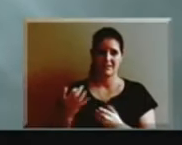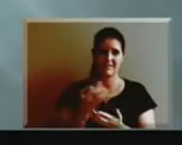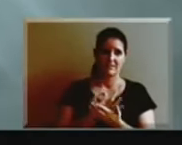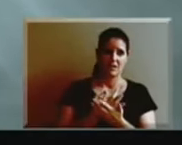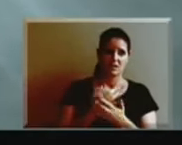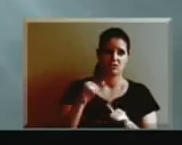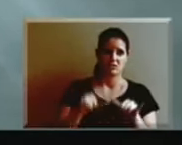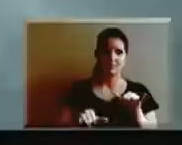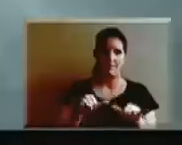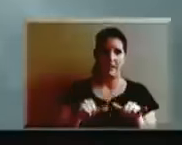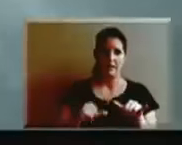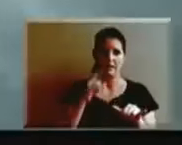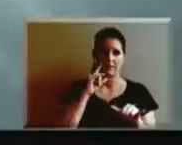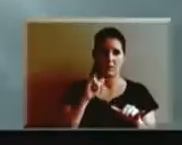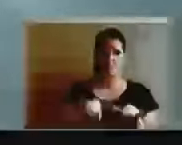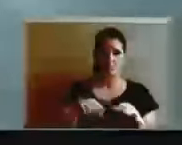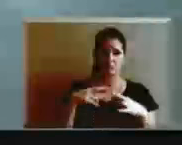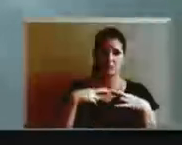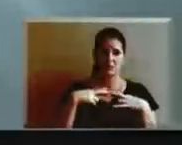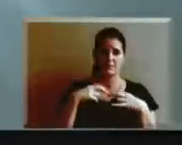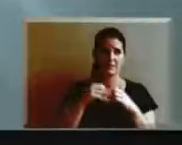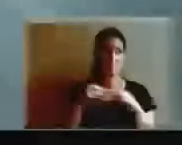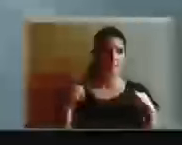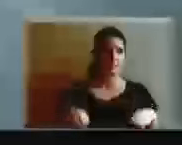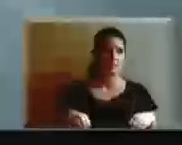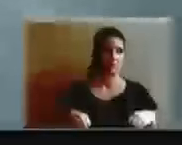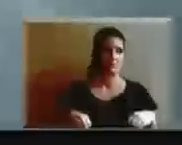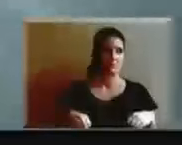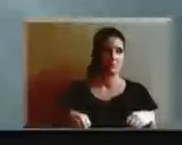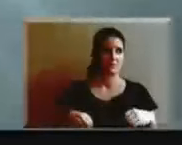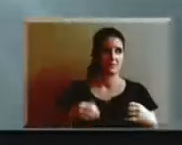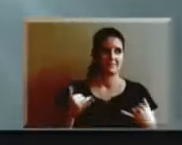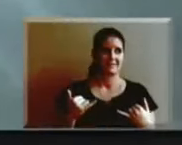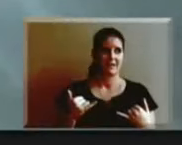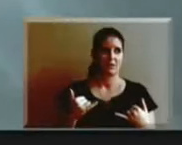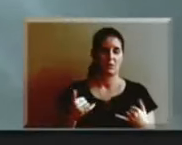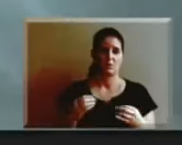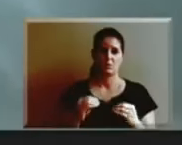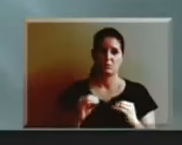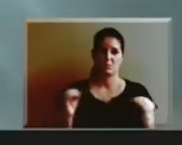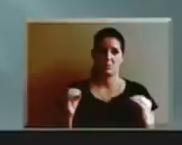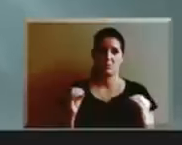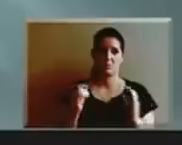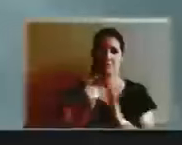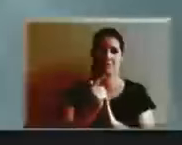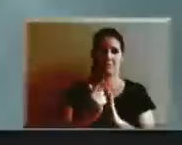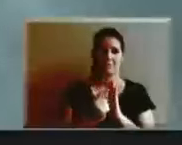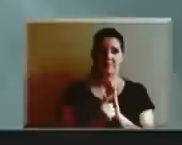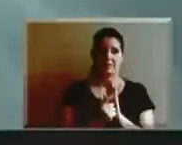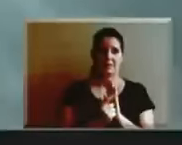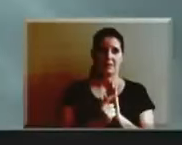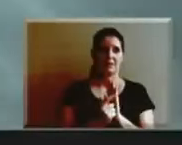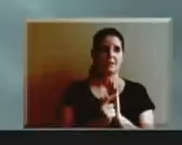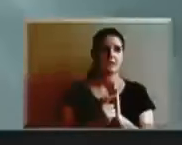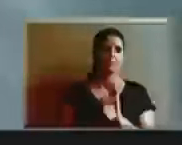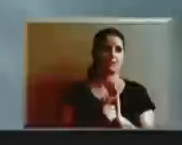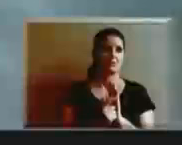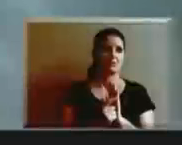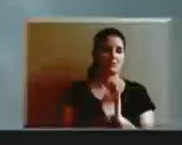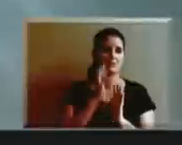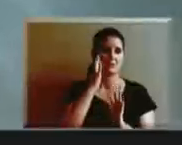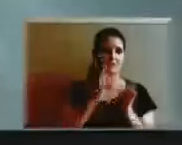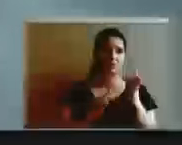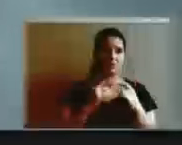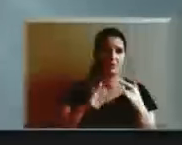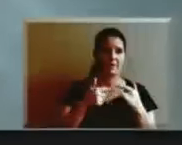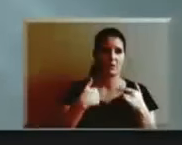systems remain a large concern. At this point, there is no legal determination as to what our obligation